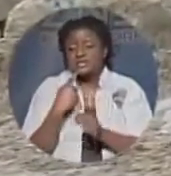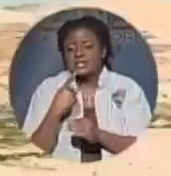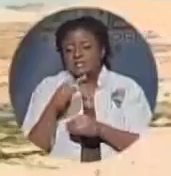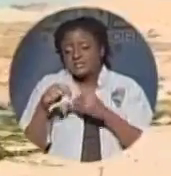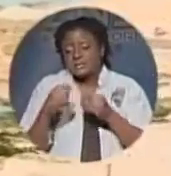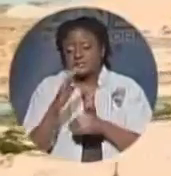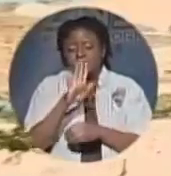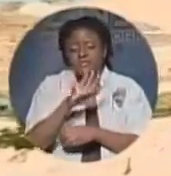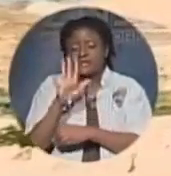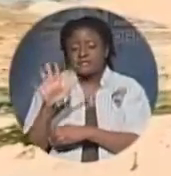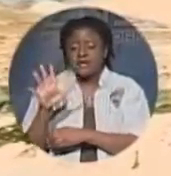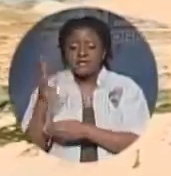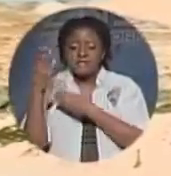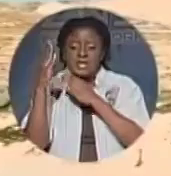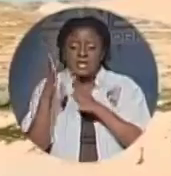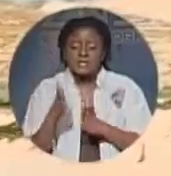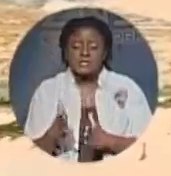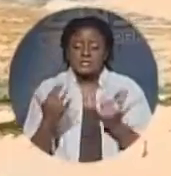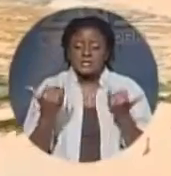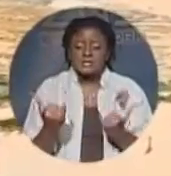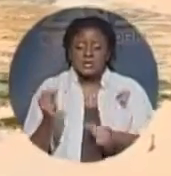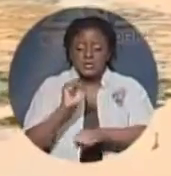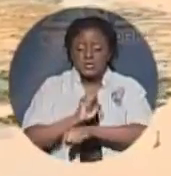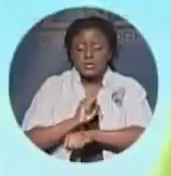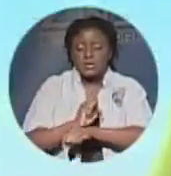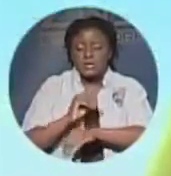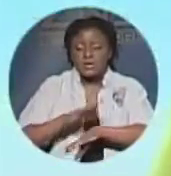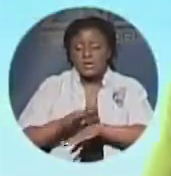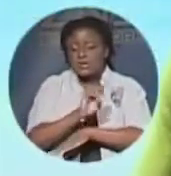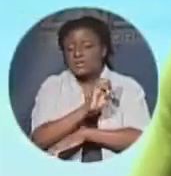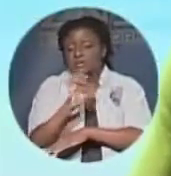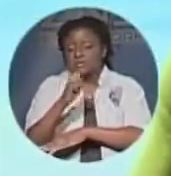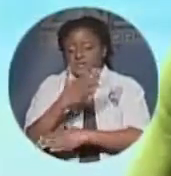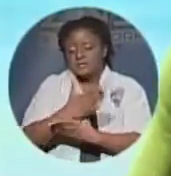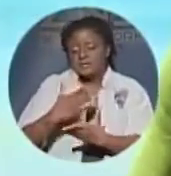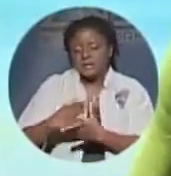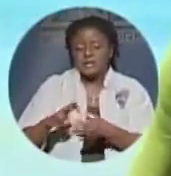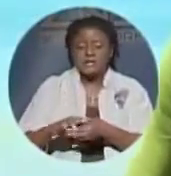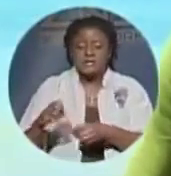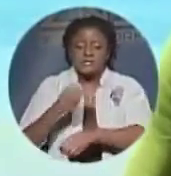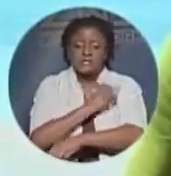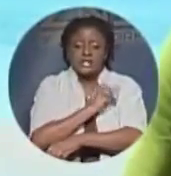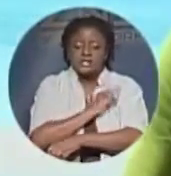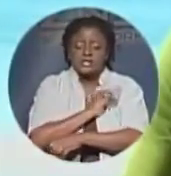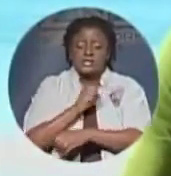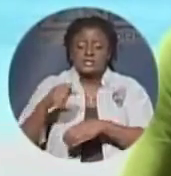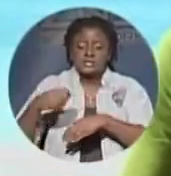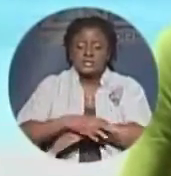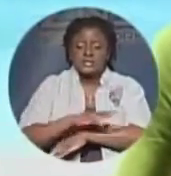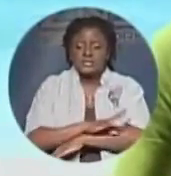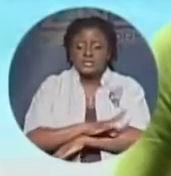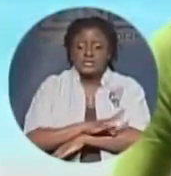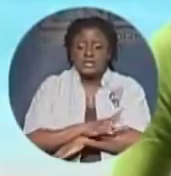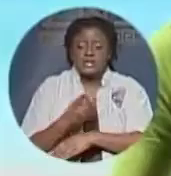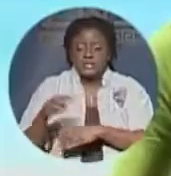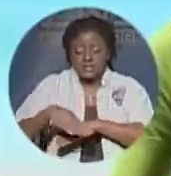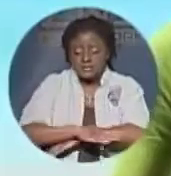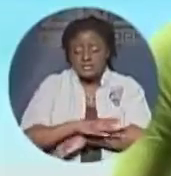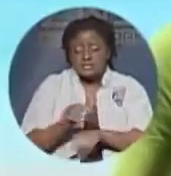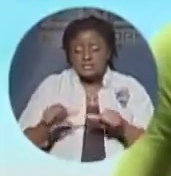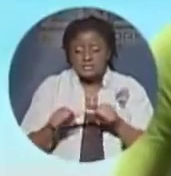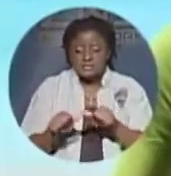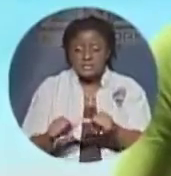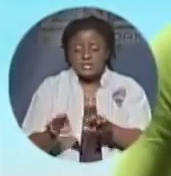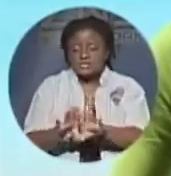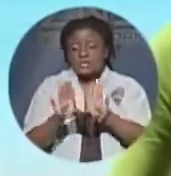Bahamians are currently working on the eastern portion of Saunders Beach. Now Saunders Beach will remain open to the public throughout the construction phase,